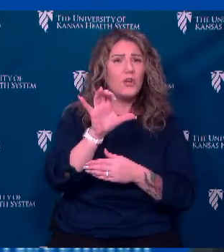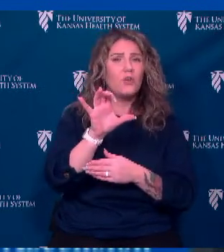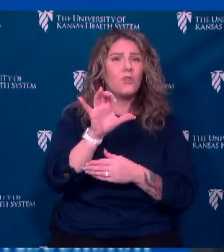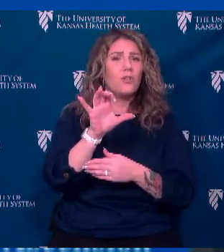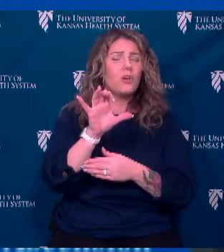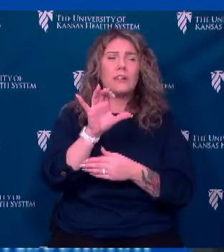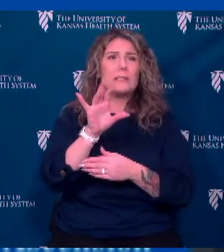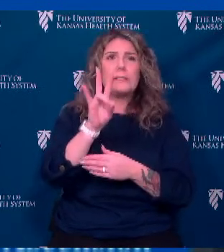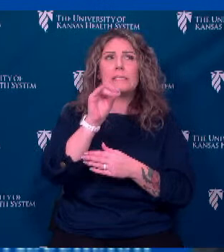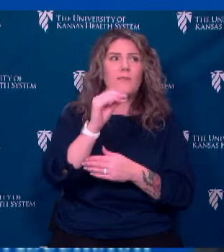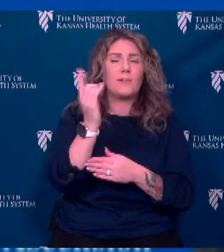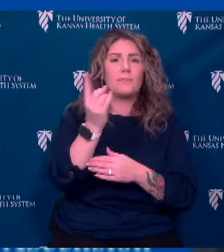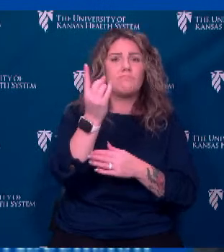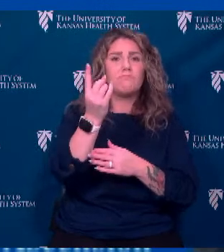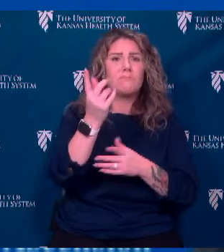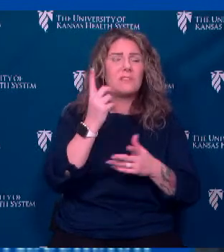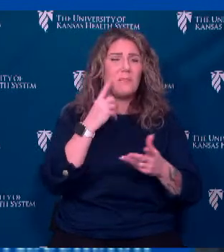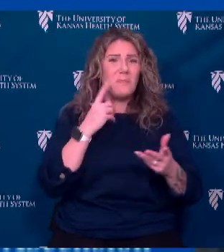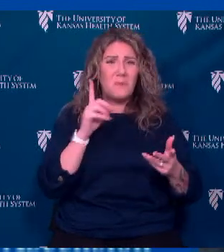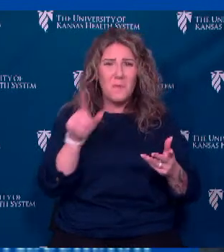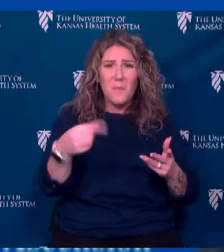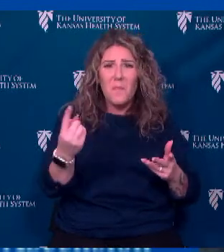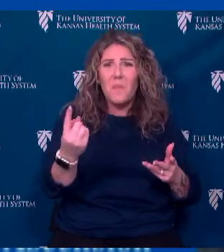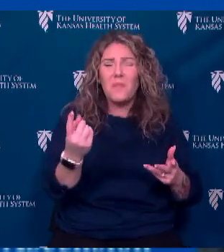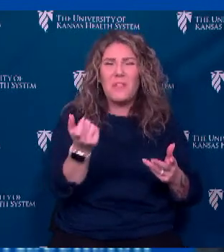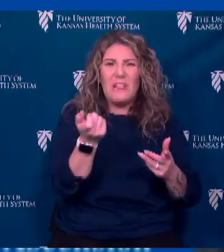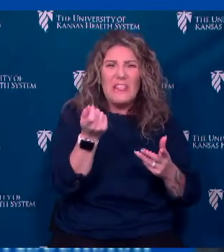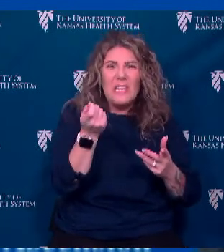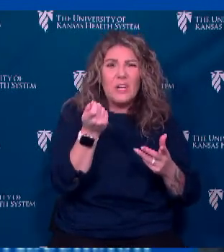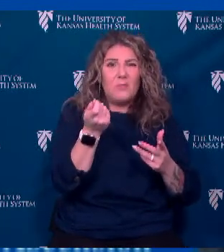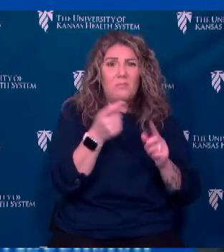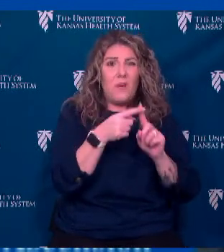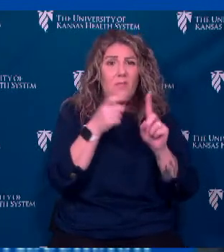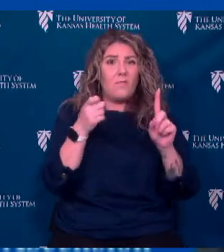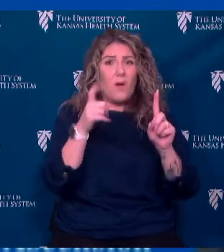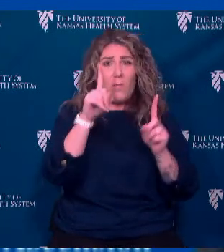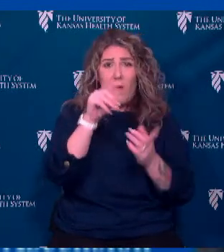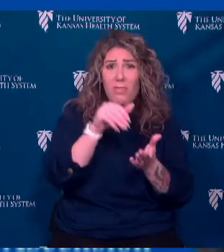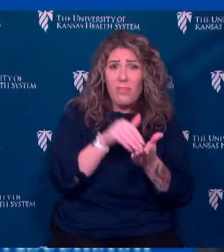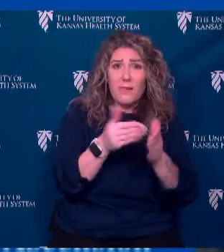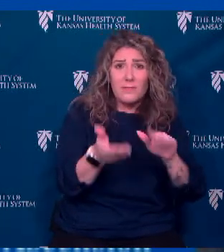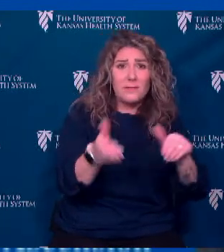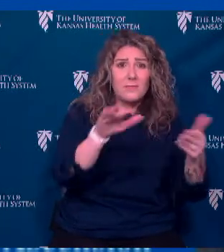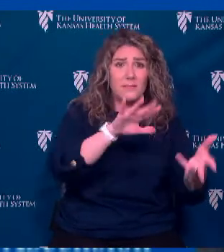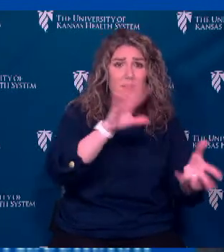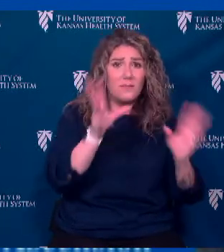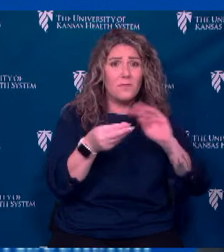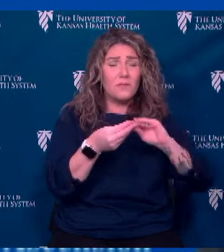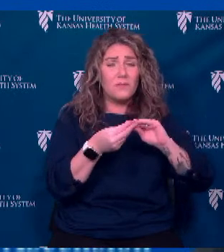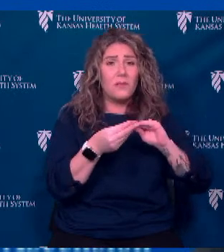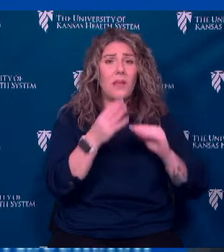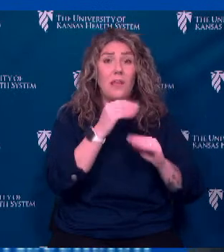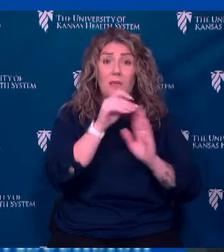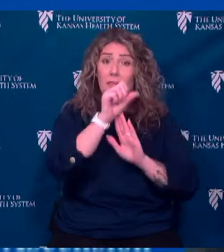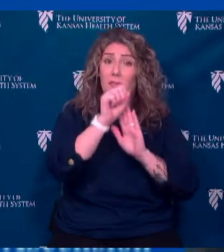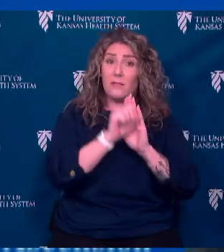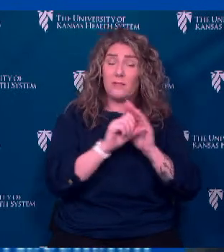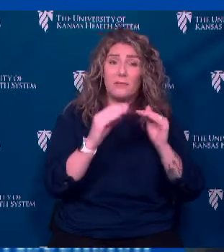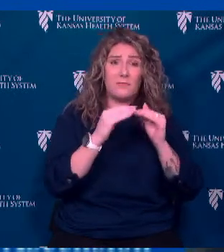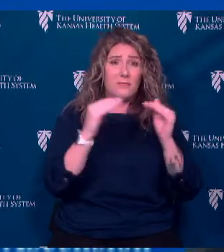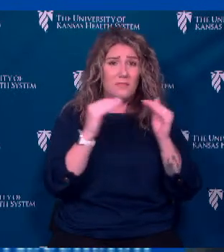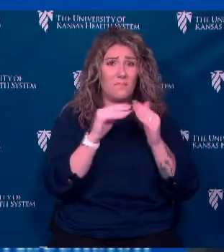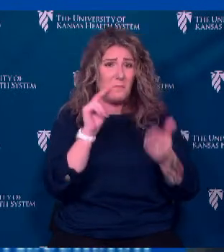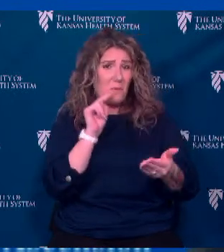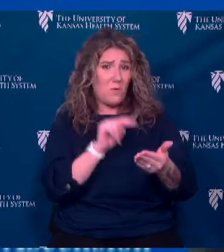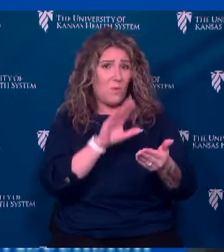970 something, so we're only a little bit away from 1,000 deaths. And then at the state level, I was also looking at